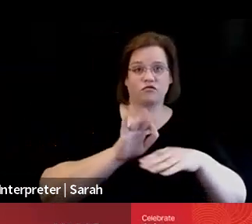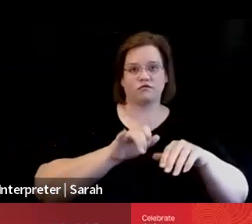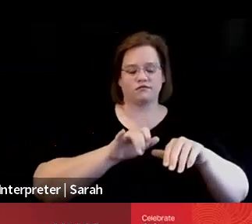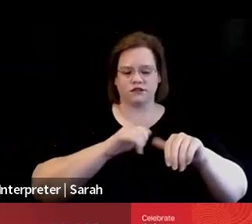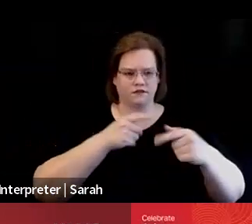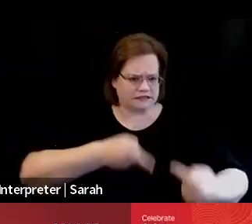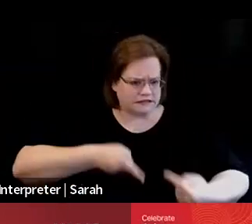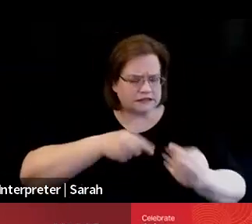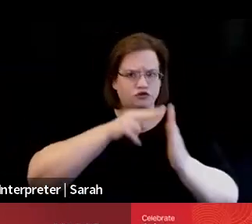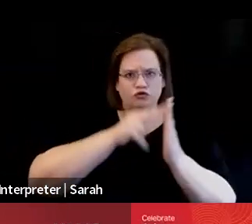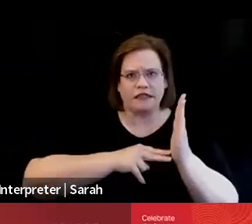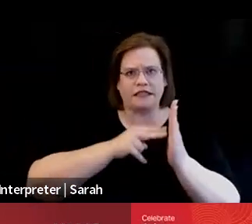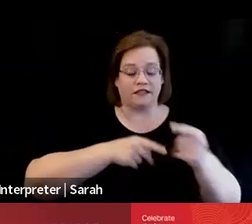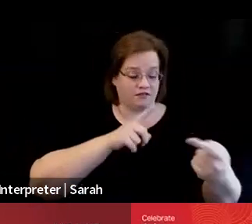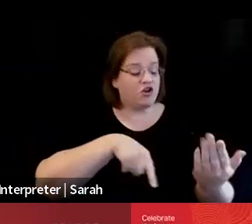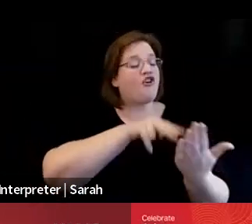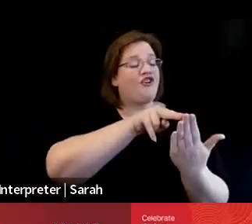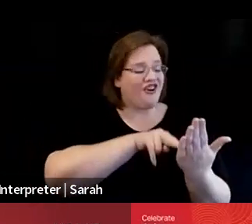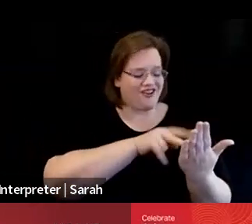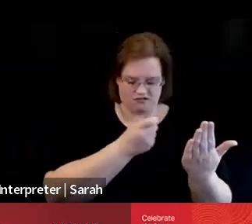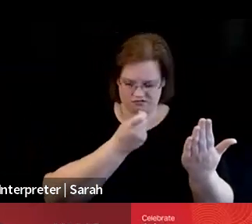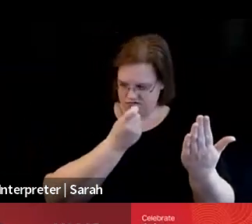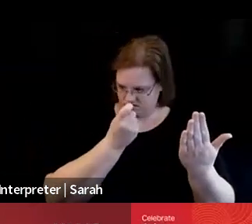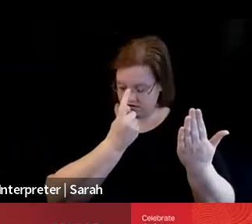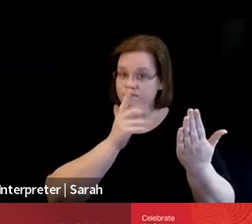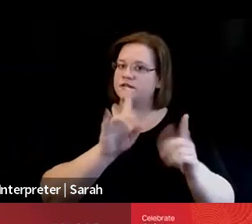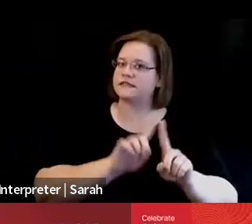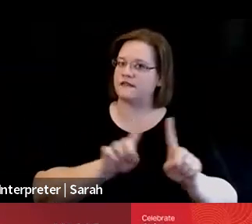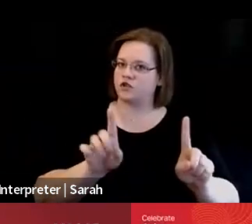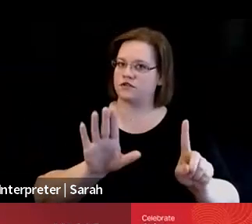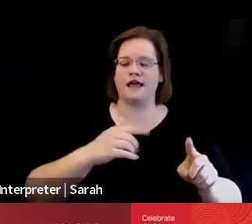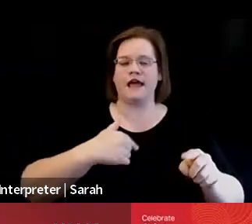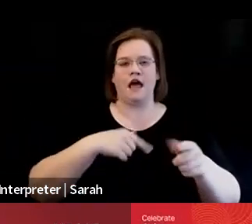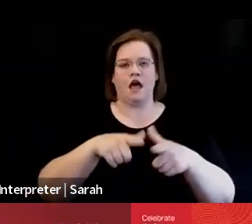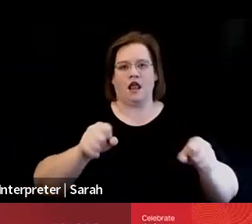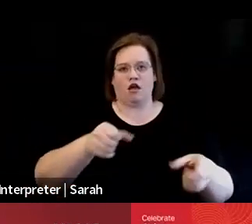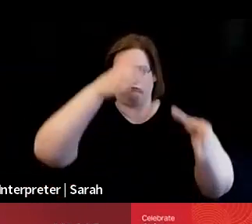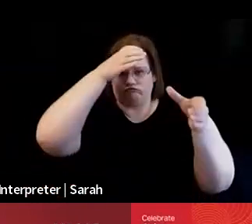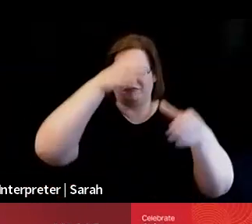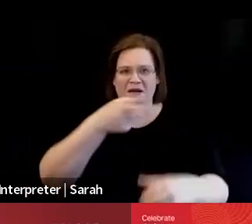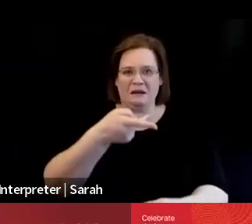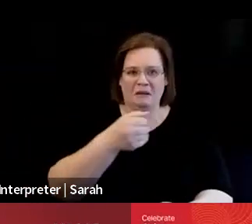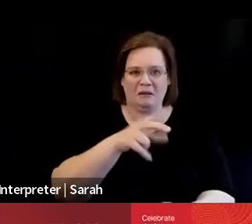reading, challenges processing what I've read, right? So there's a difference, and I'm not a linguistics expert. I think Prado